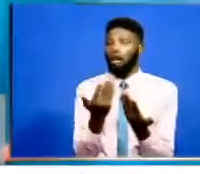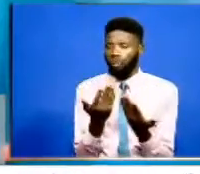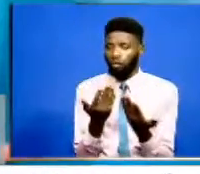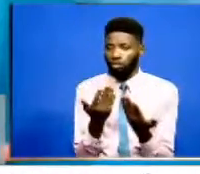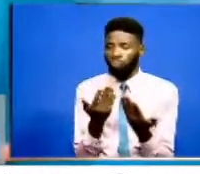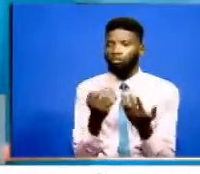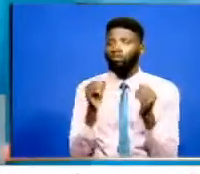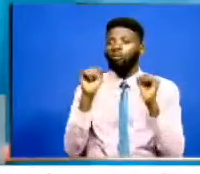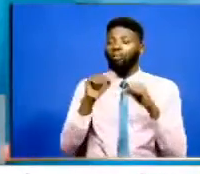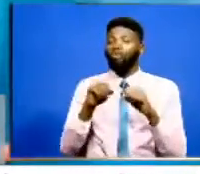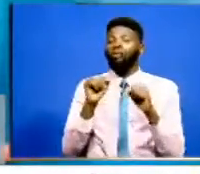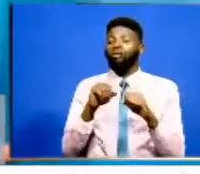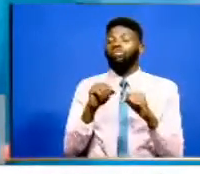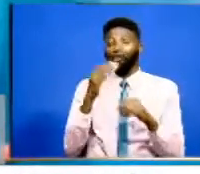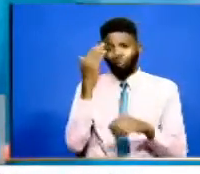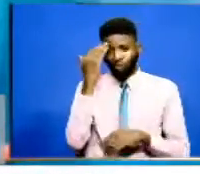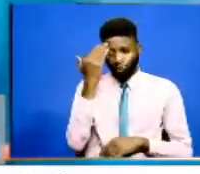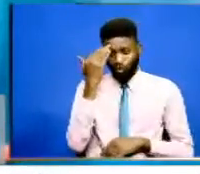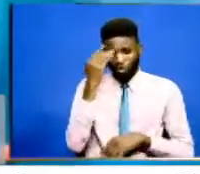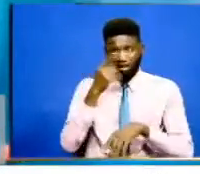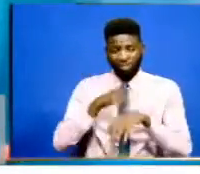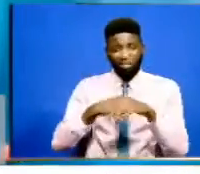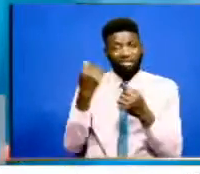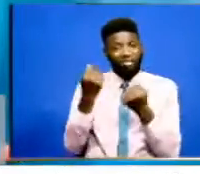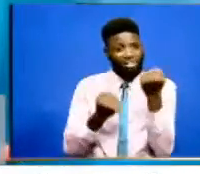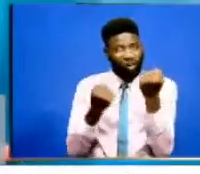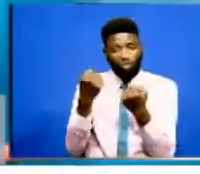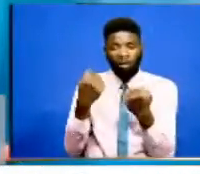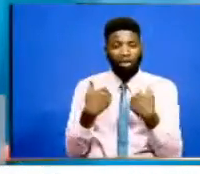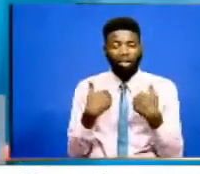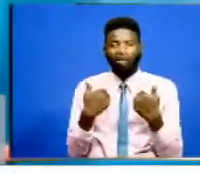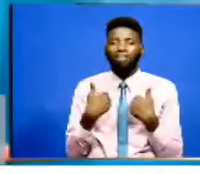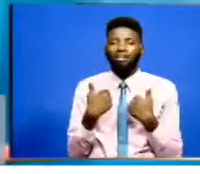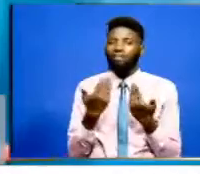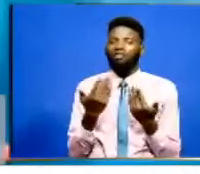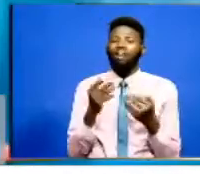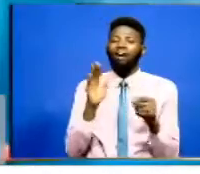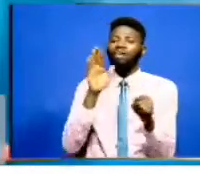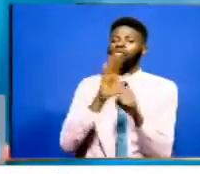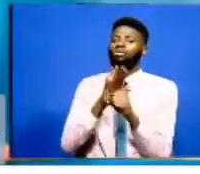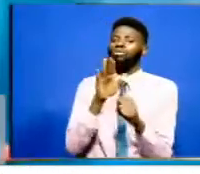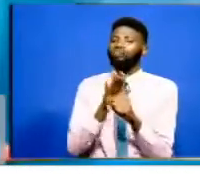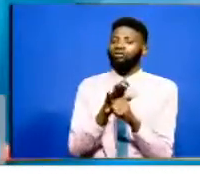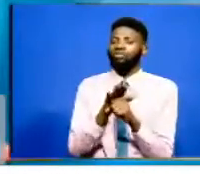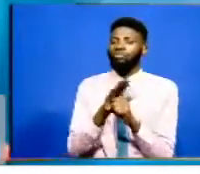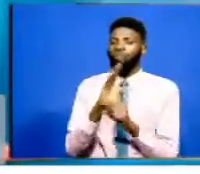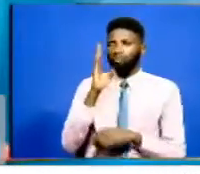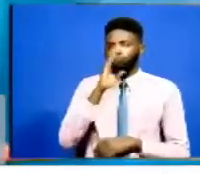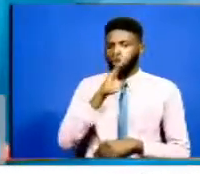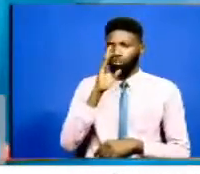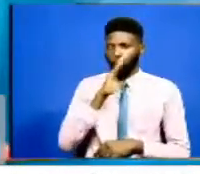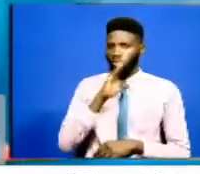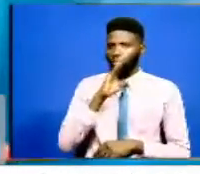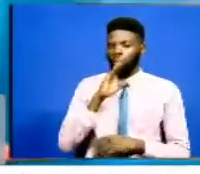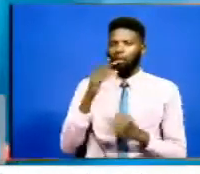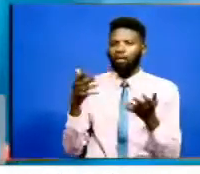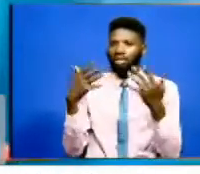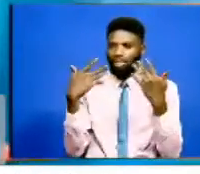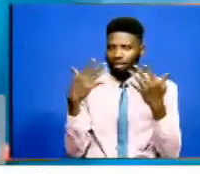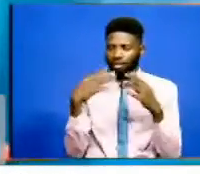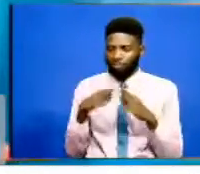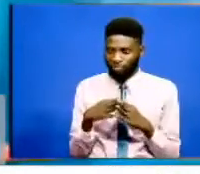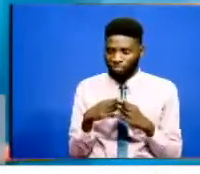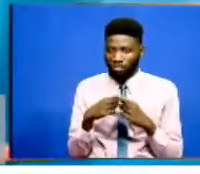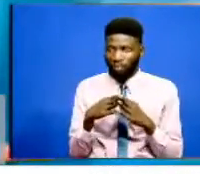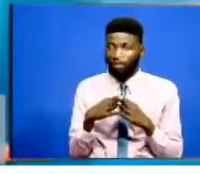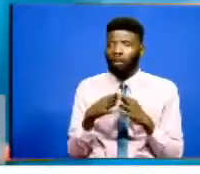you know, the transport has a lot of, contributes a lot to the pollution. So the transport